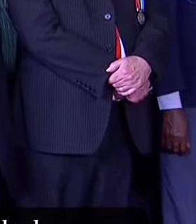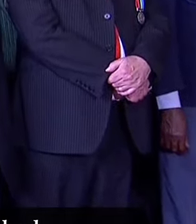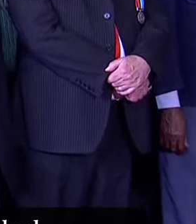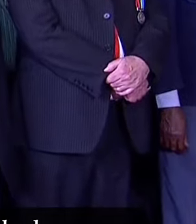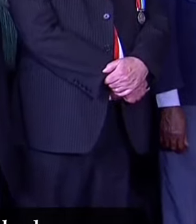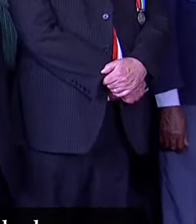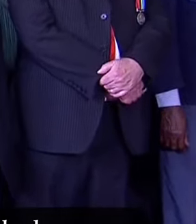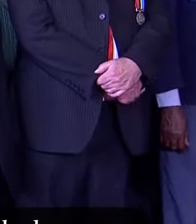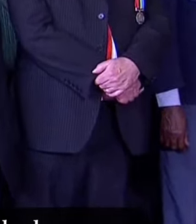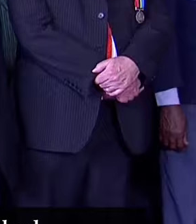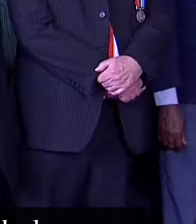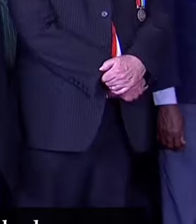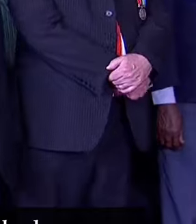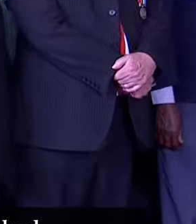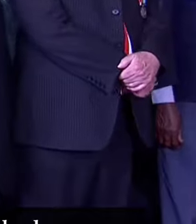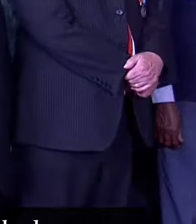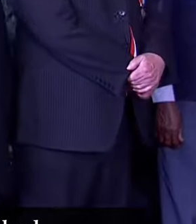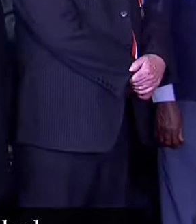and take